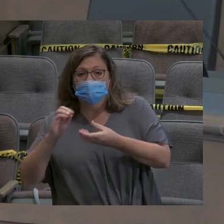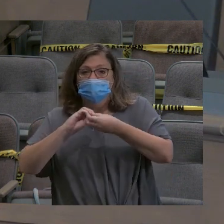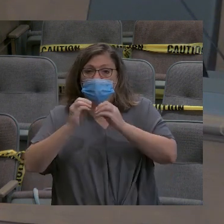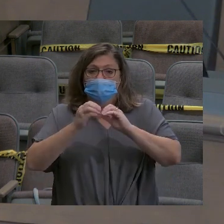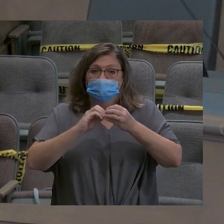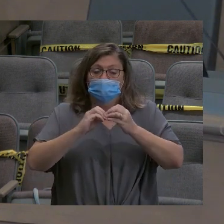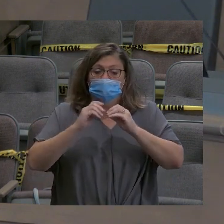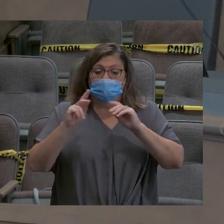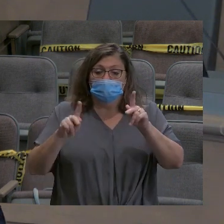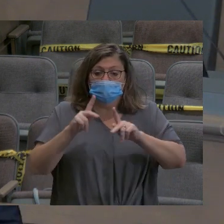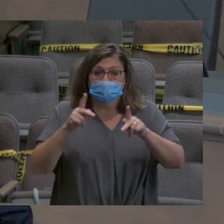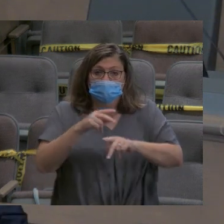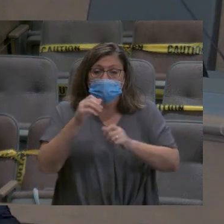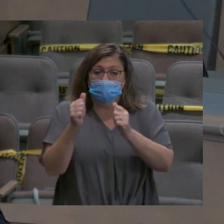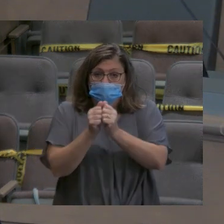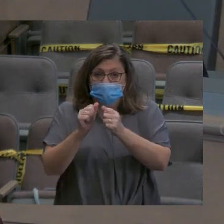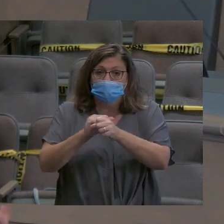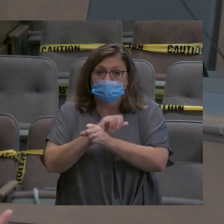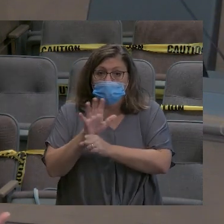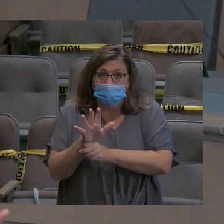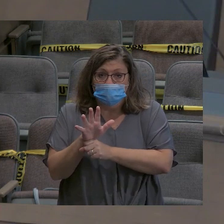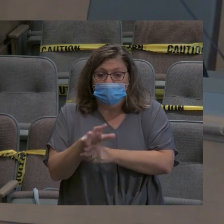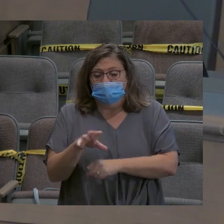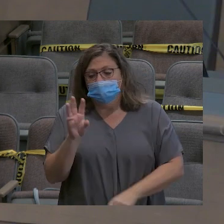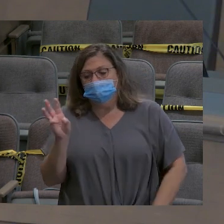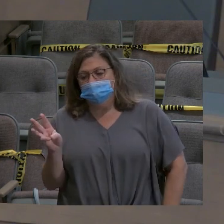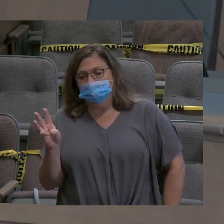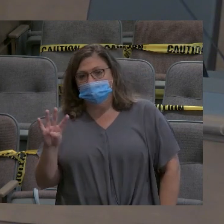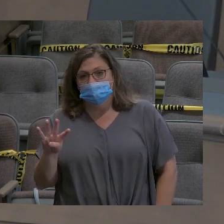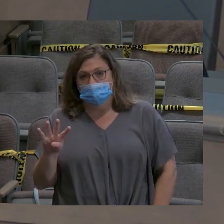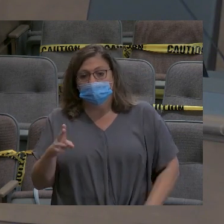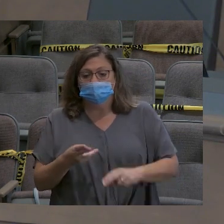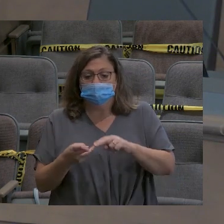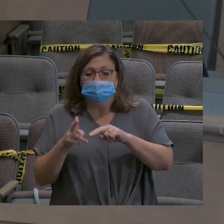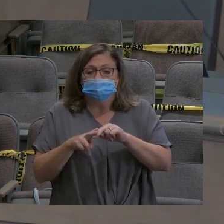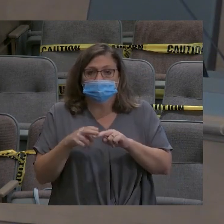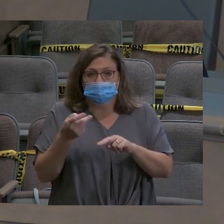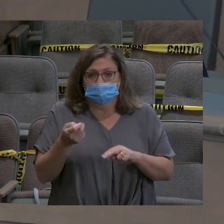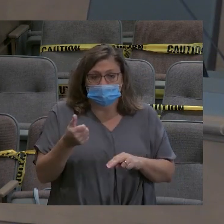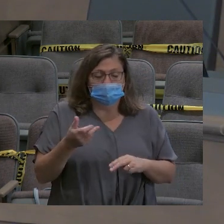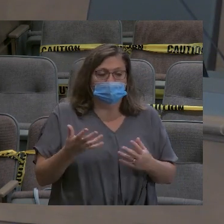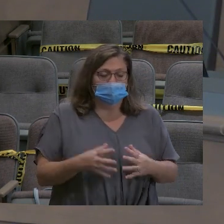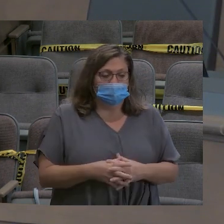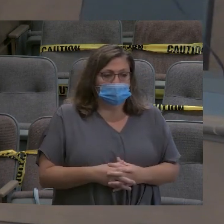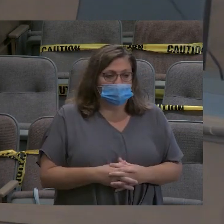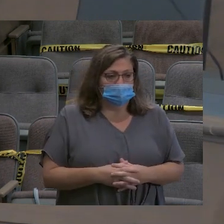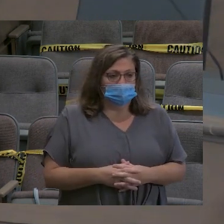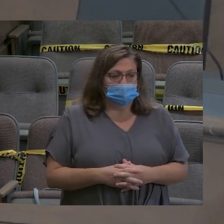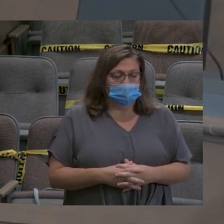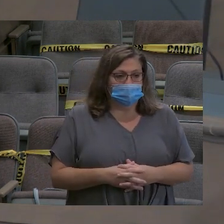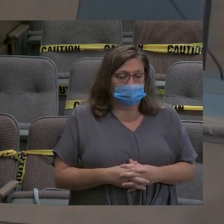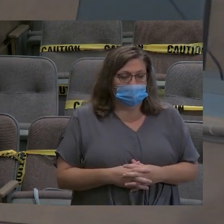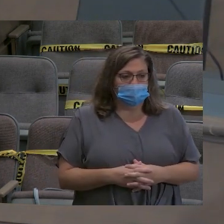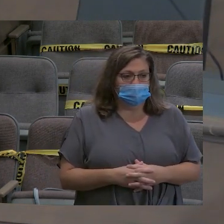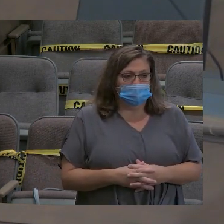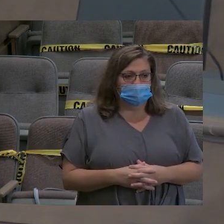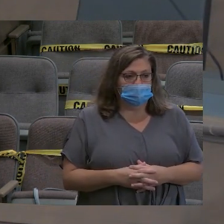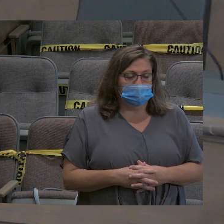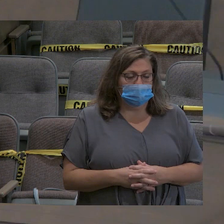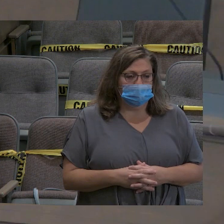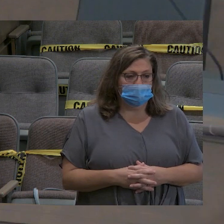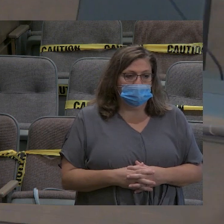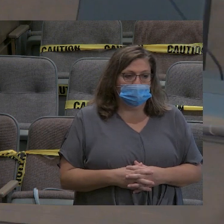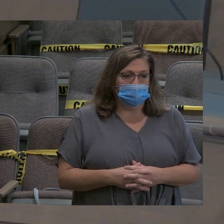was 64. And even though there is an increase, you see that it is somewhat positive because the rate of